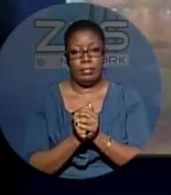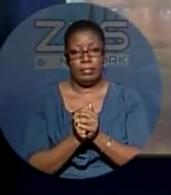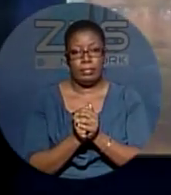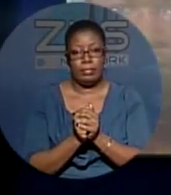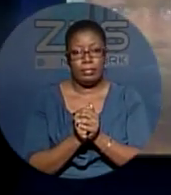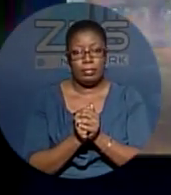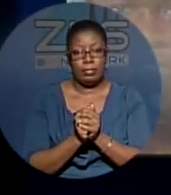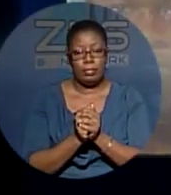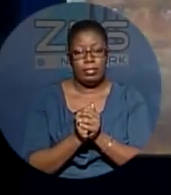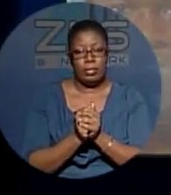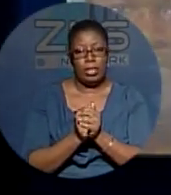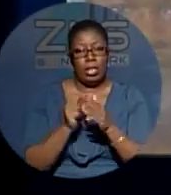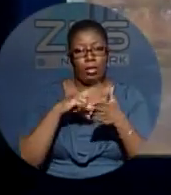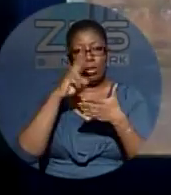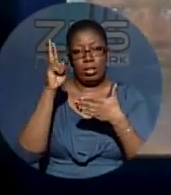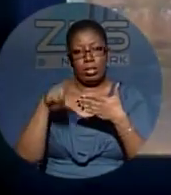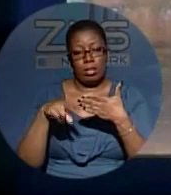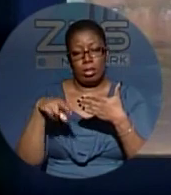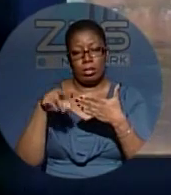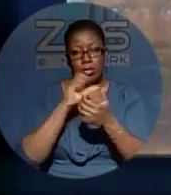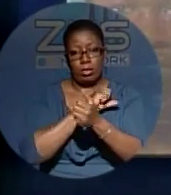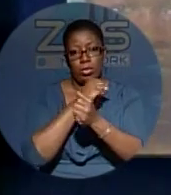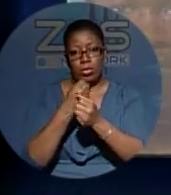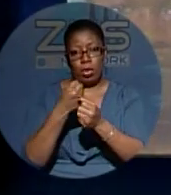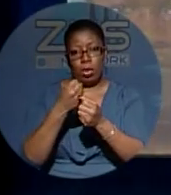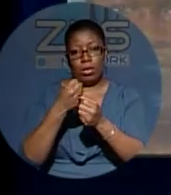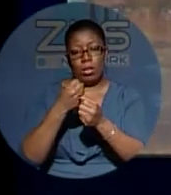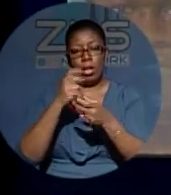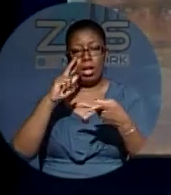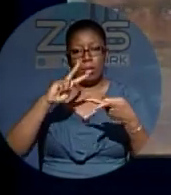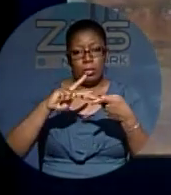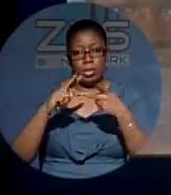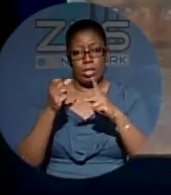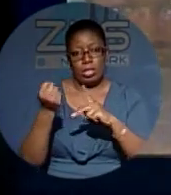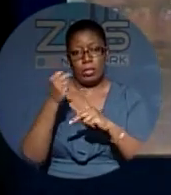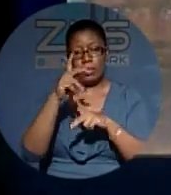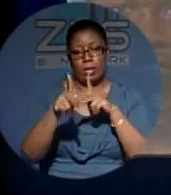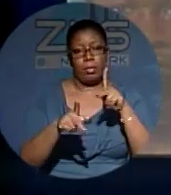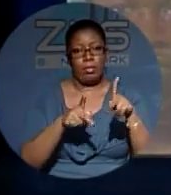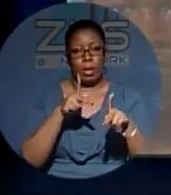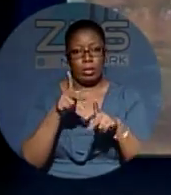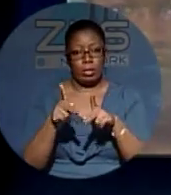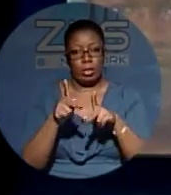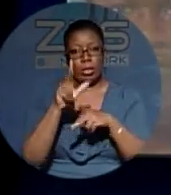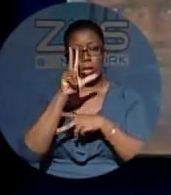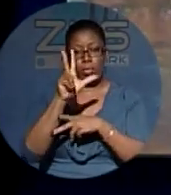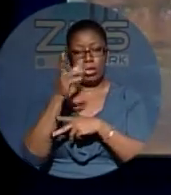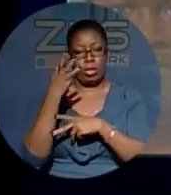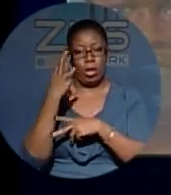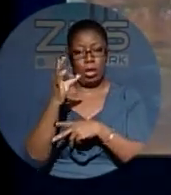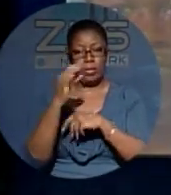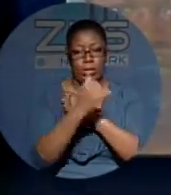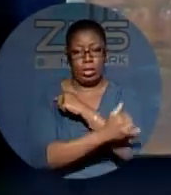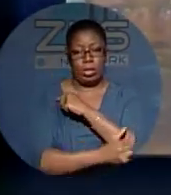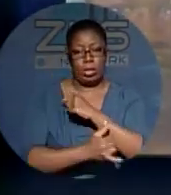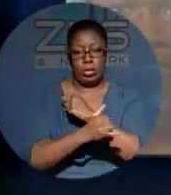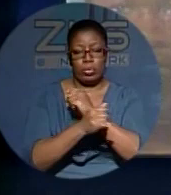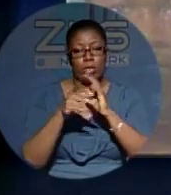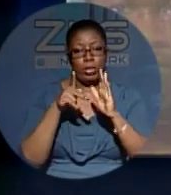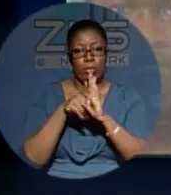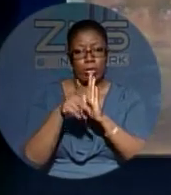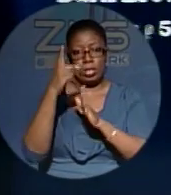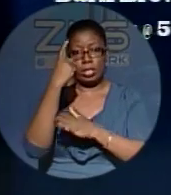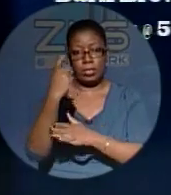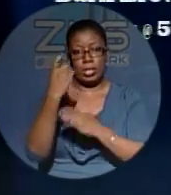net result of a strong partnership between the police, the press, and the public. An unprecedented three of the country's priority murder